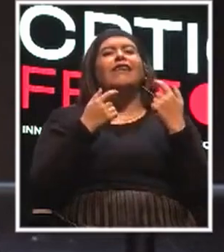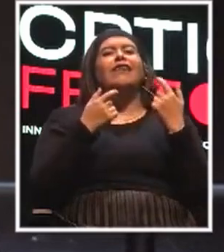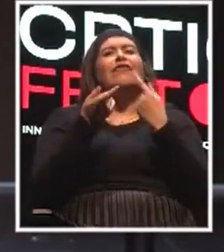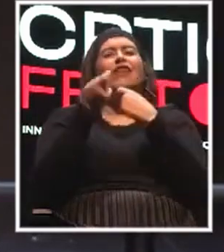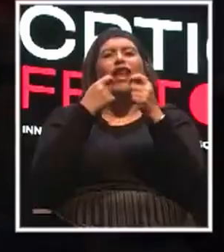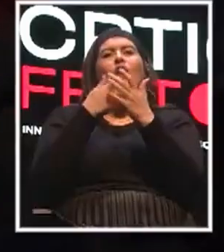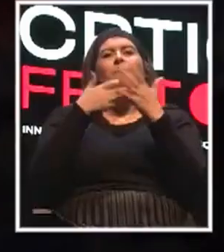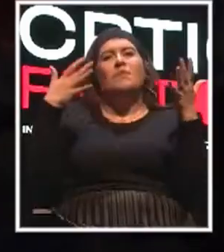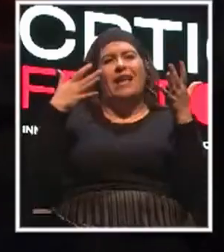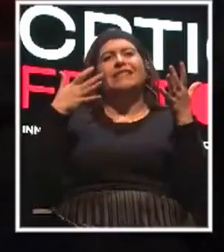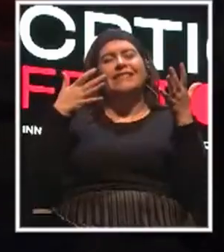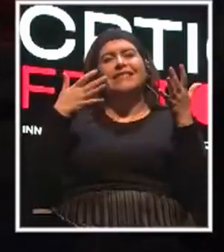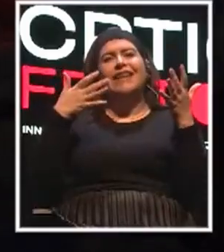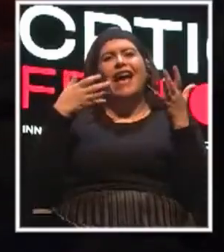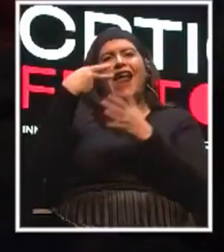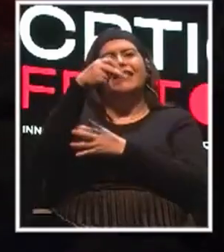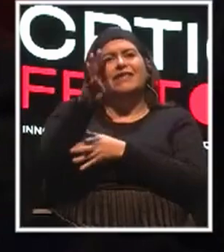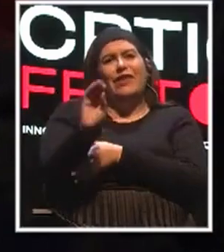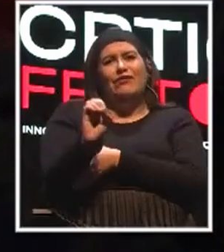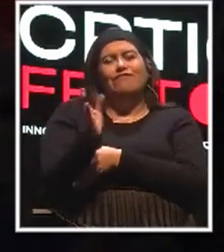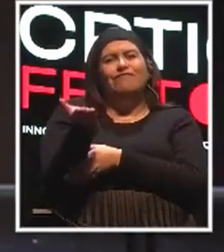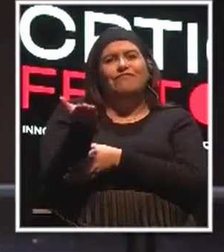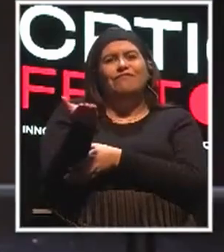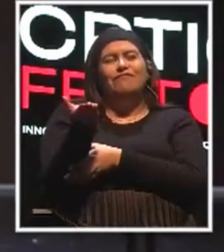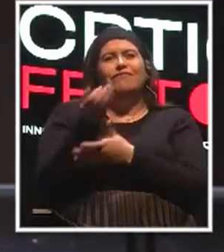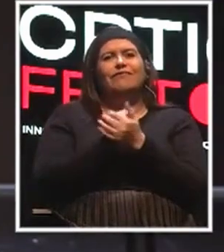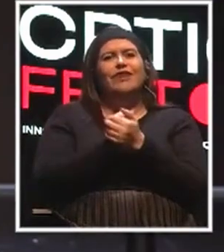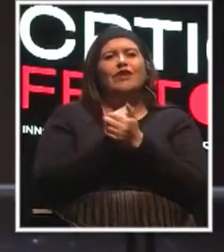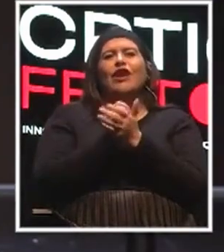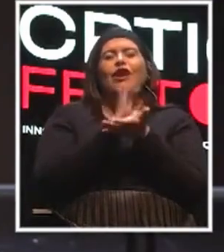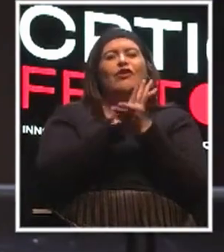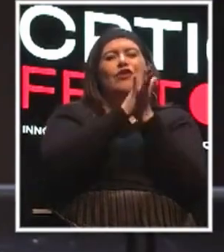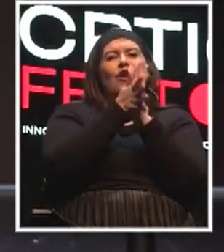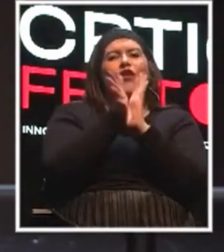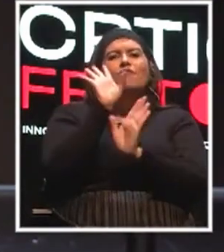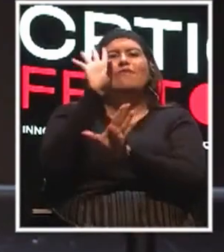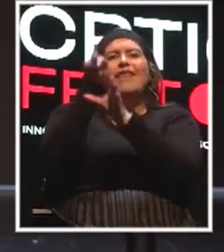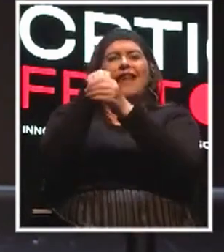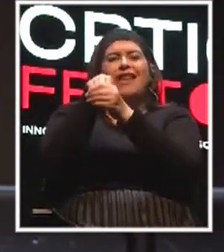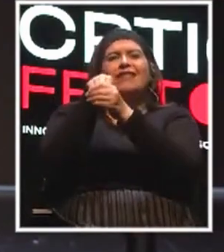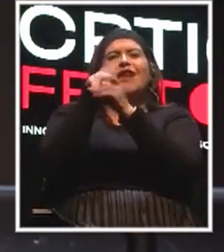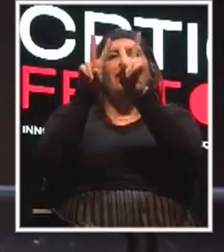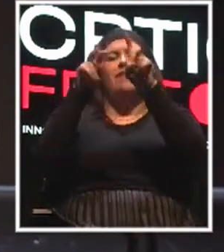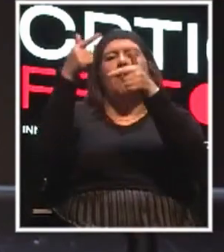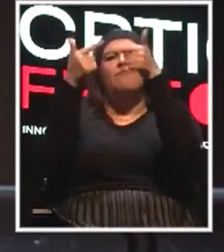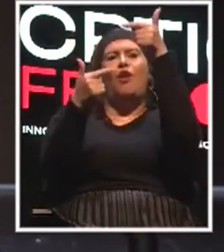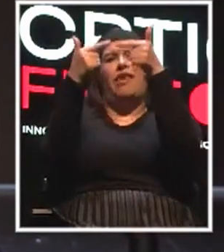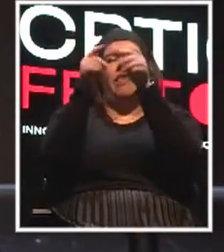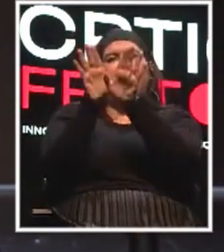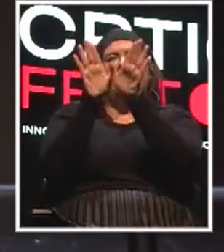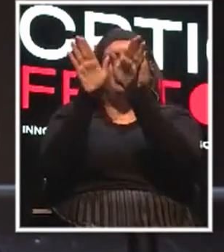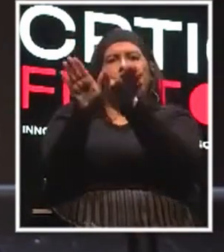that is like that all pertains to like the political aspect of the way that corporations and media